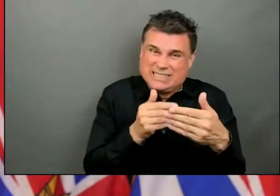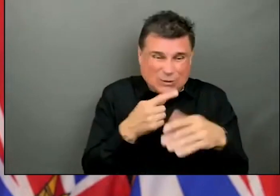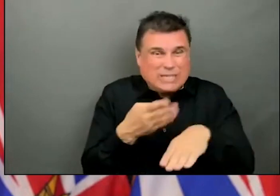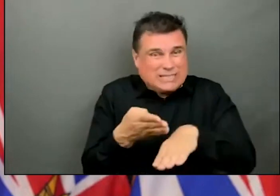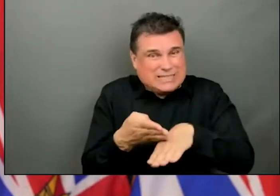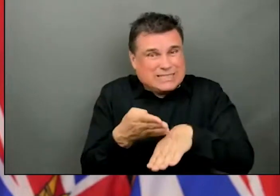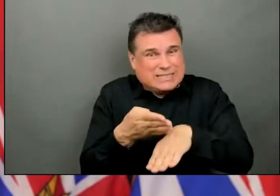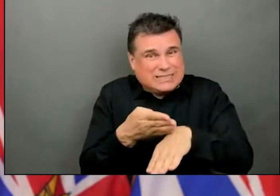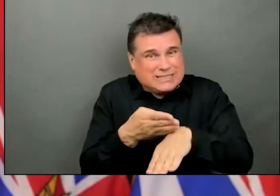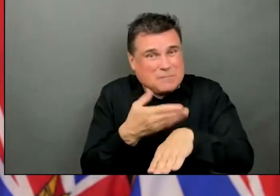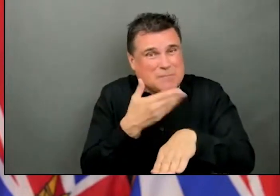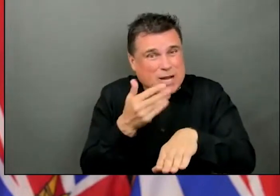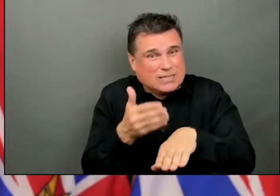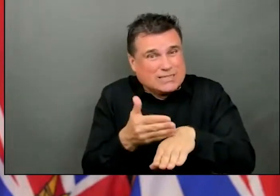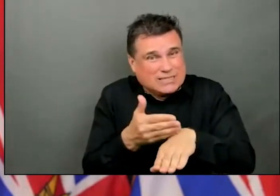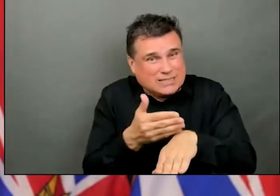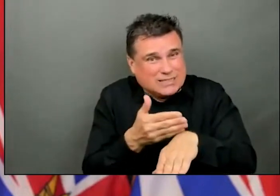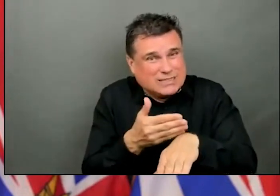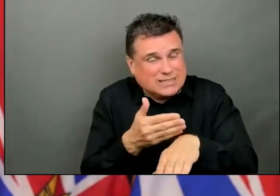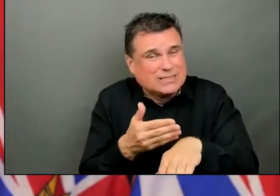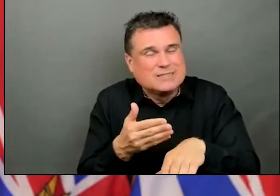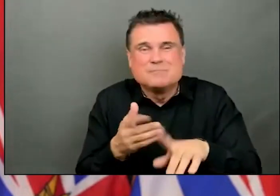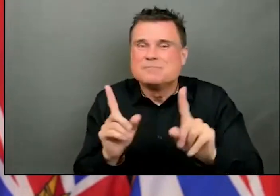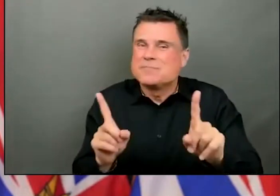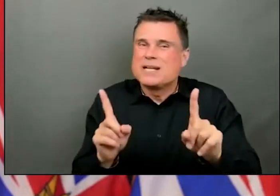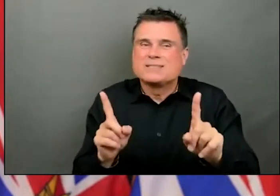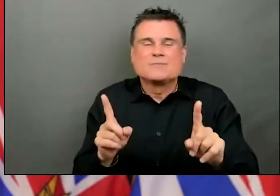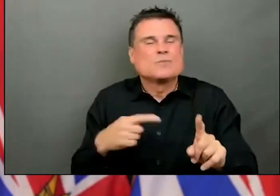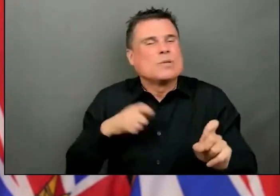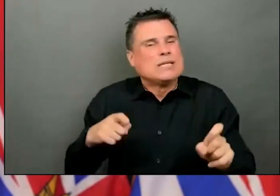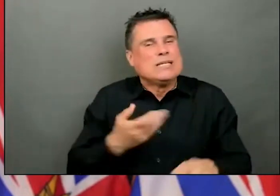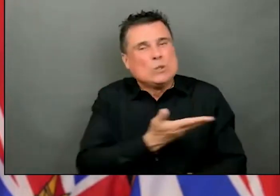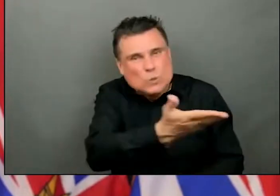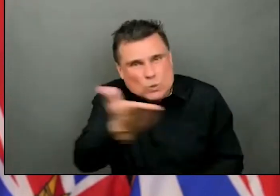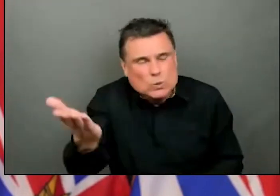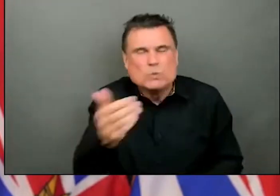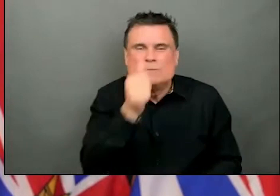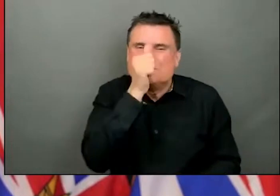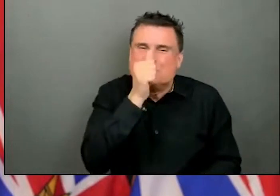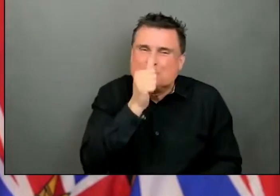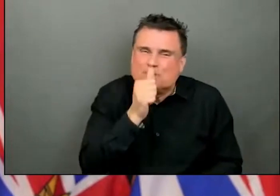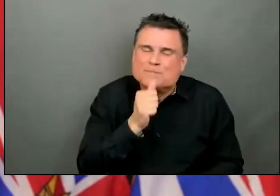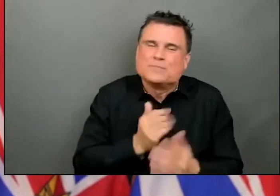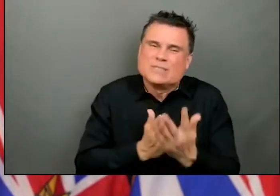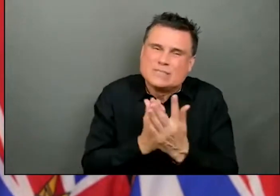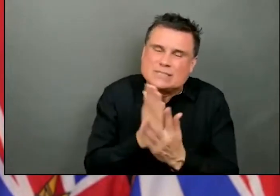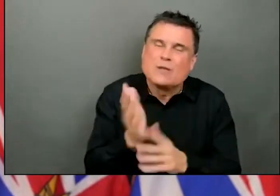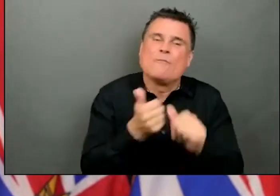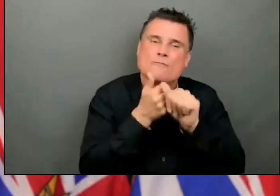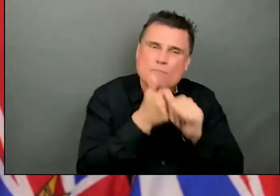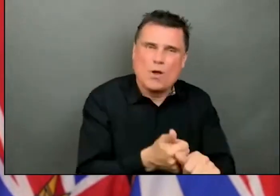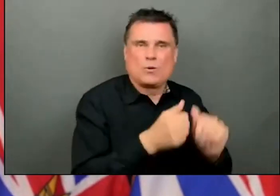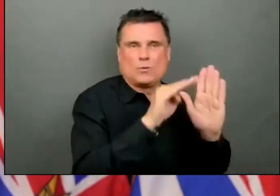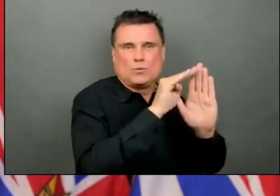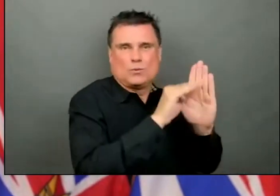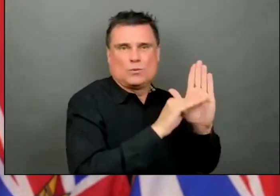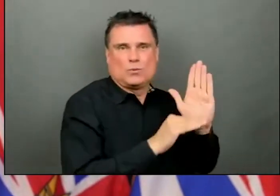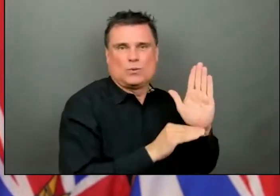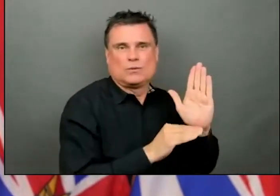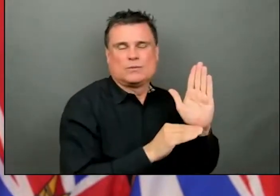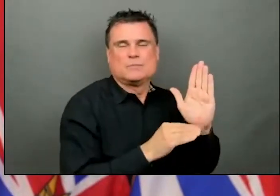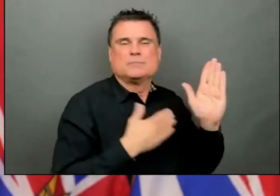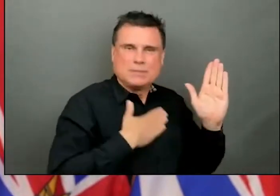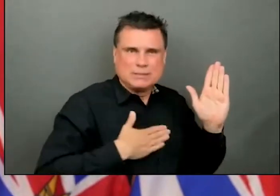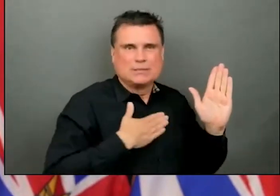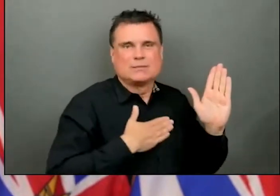people to follow these rules to the end. The vast majority already are. I use the counterattack as an